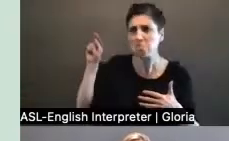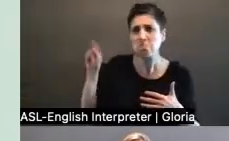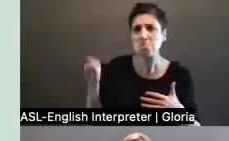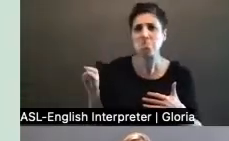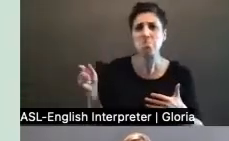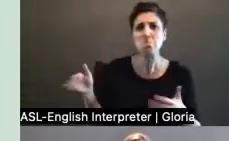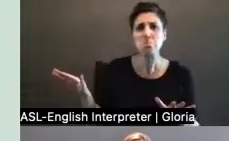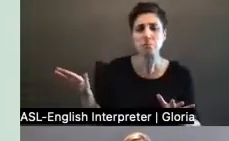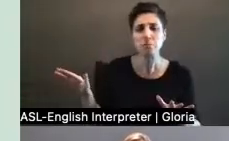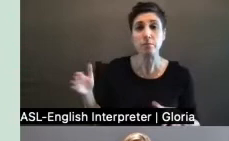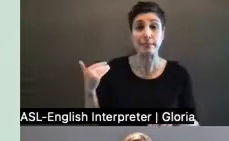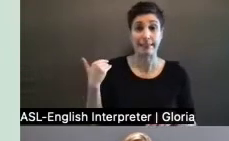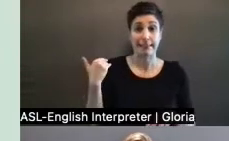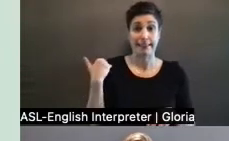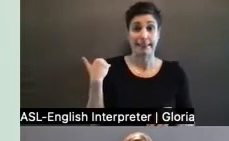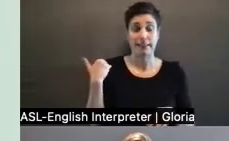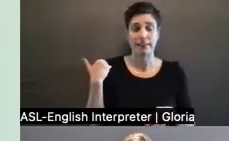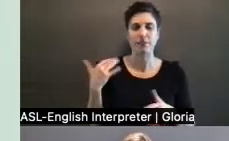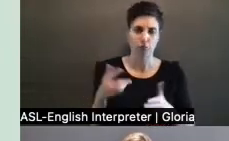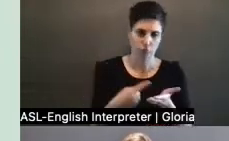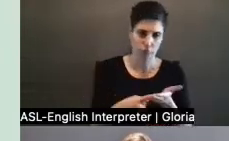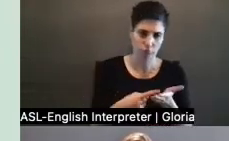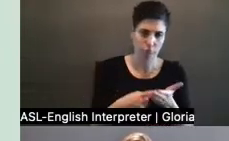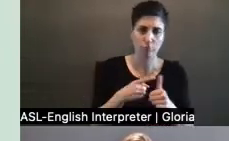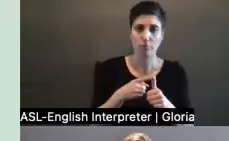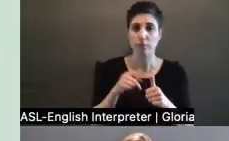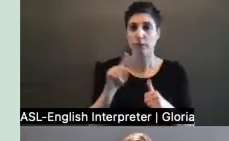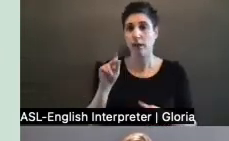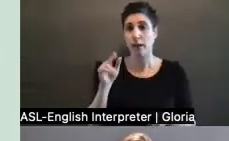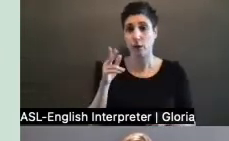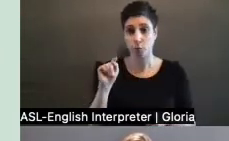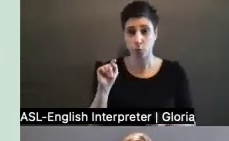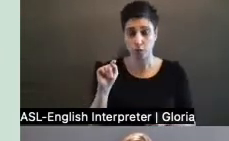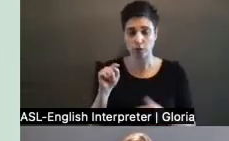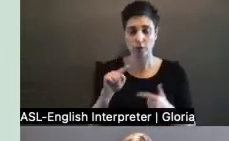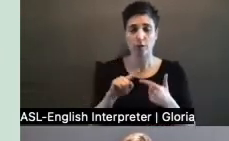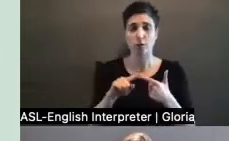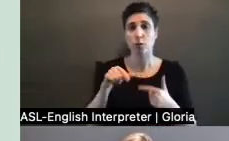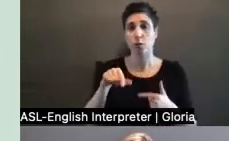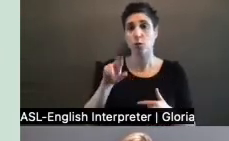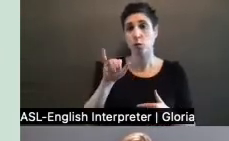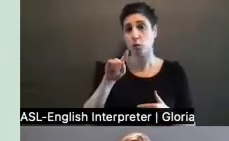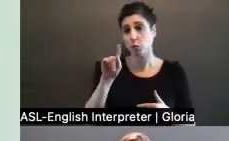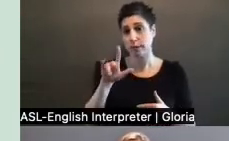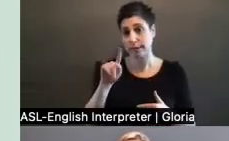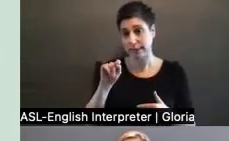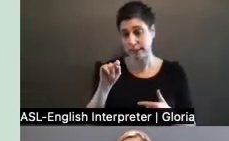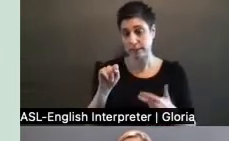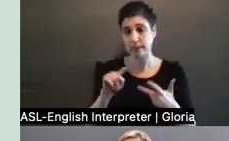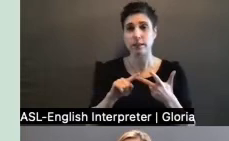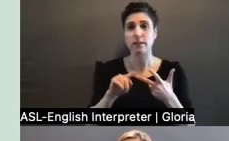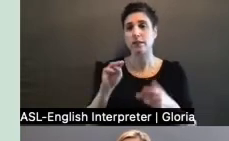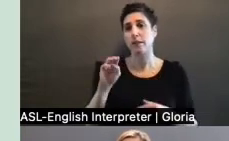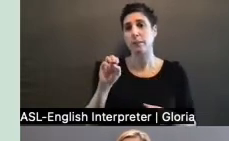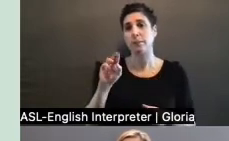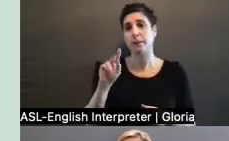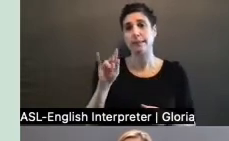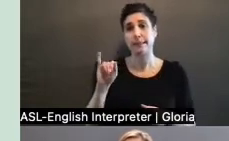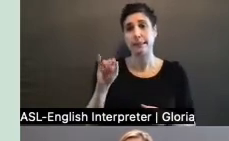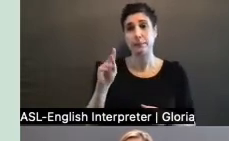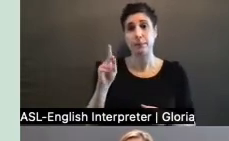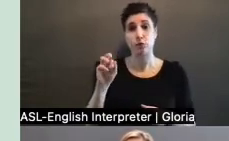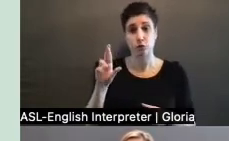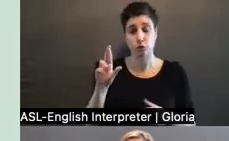heard about Kahoot, we heard about Quizlet a bit, we heard about Mentimeter, and also there's a tool called Pear